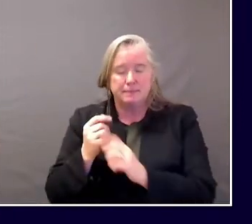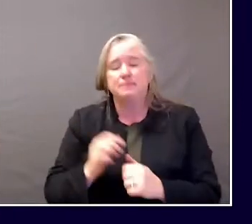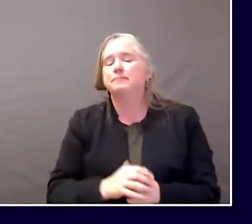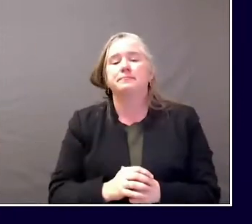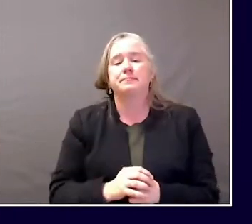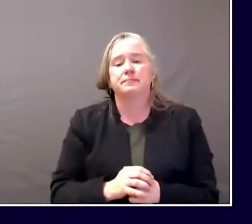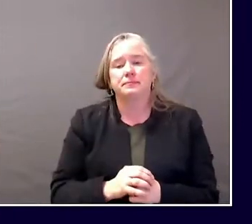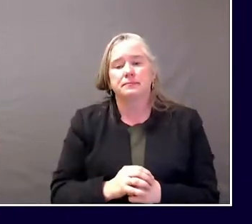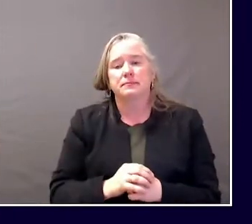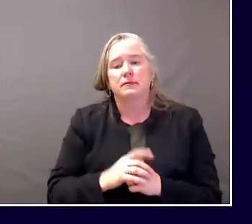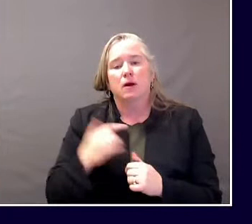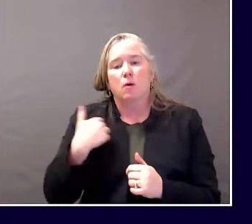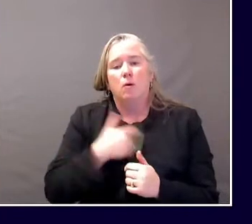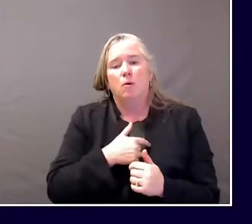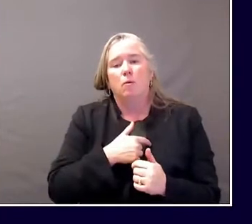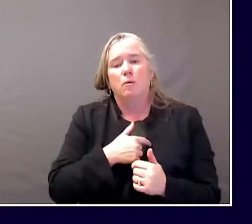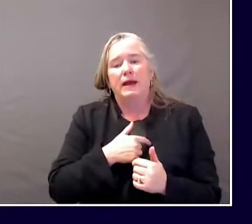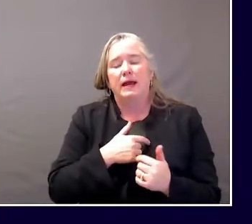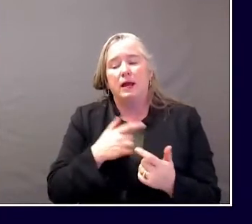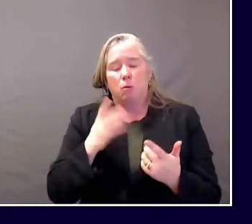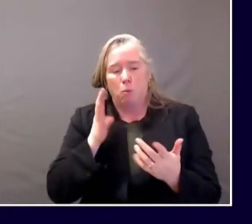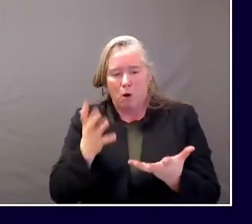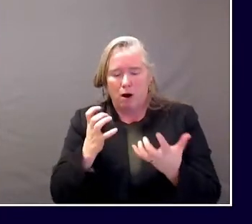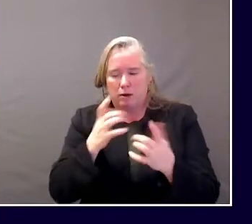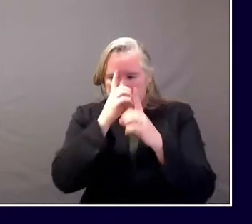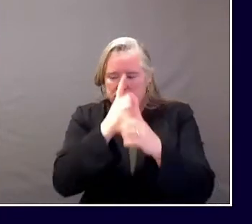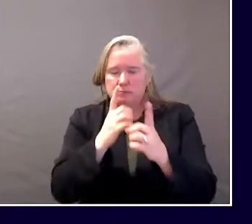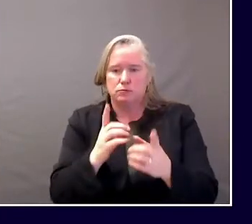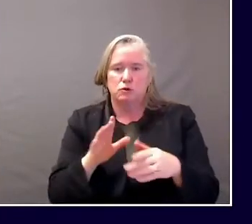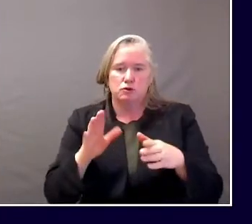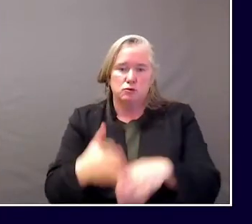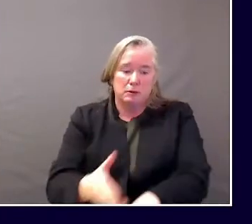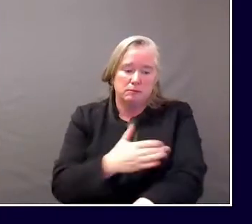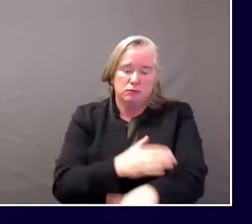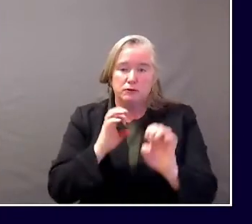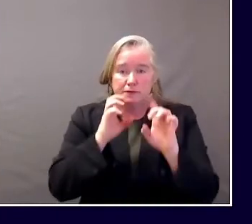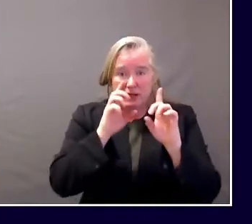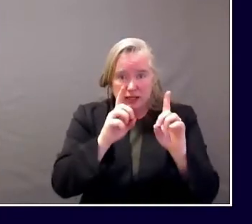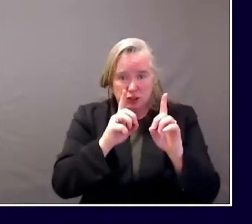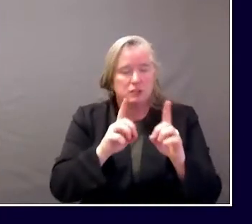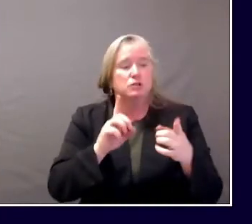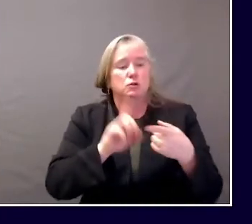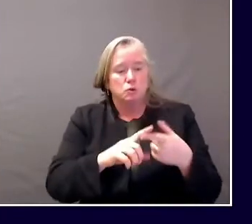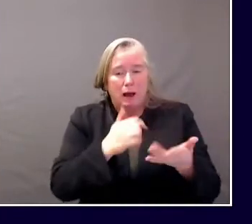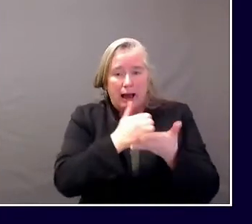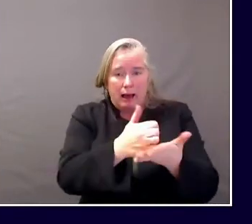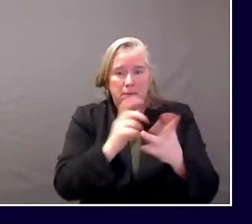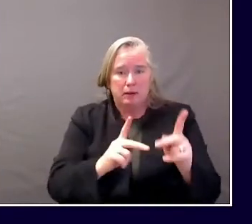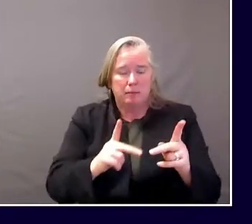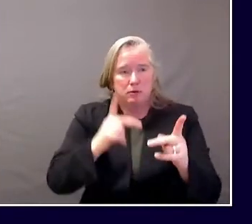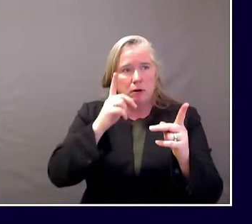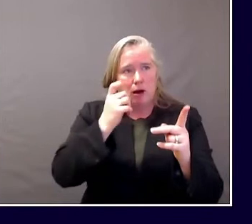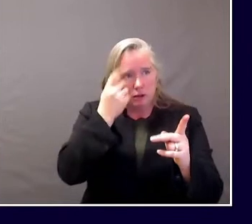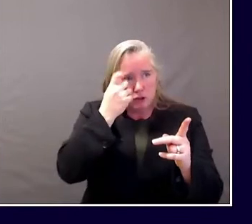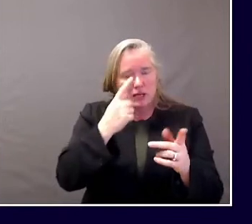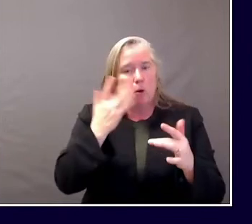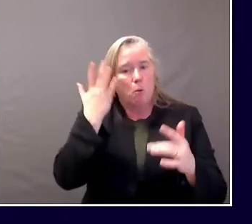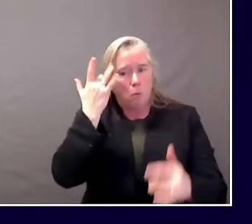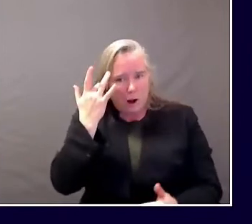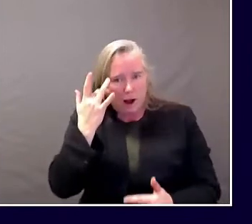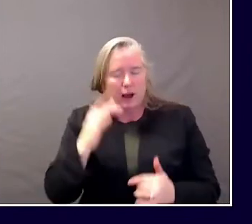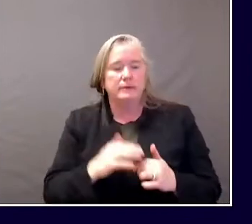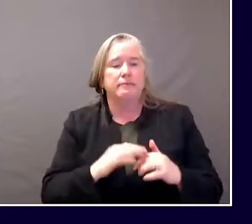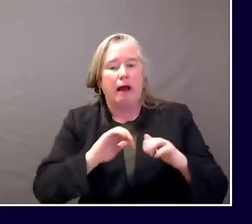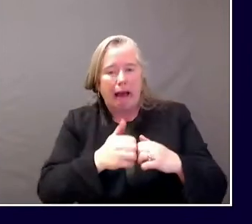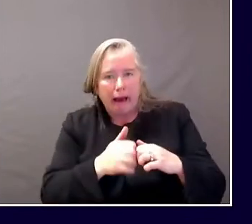education to improve uptake as well as all the system changes we need to efficiently provide vaccine. We also hear that we're